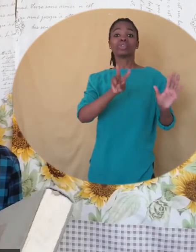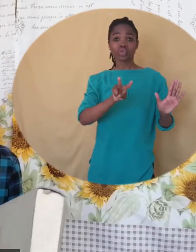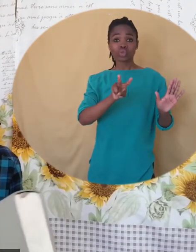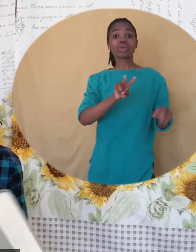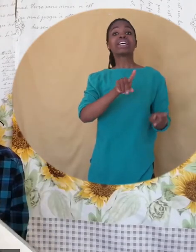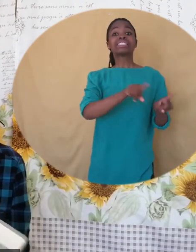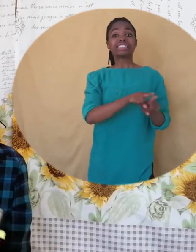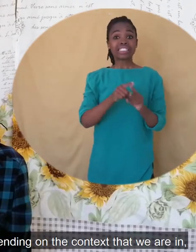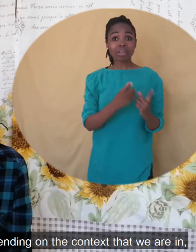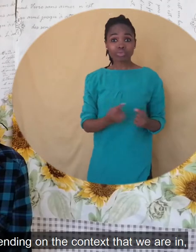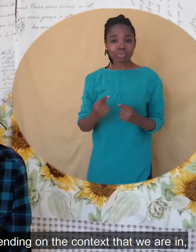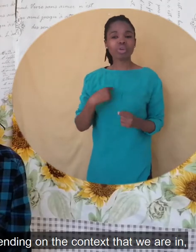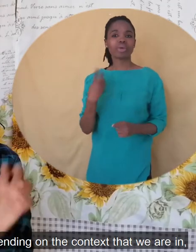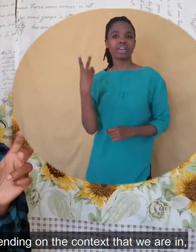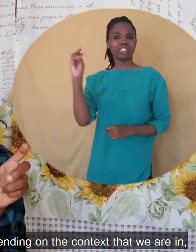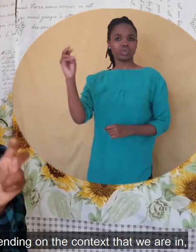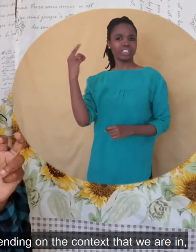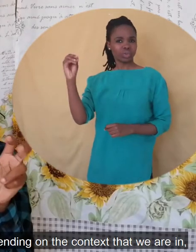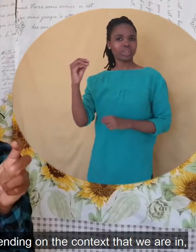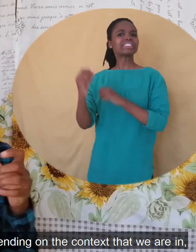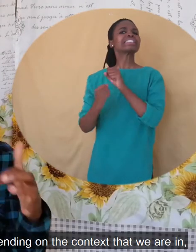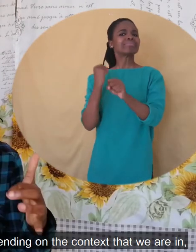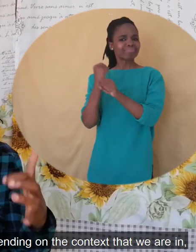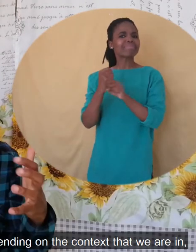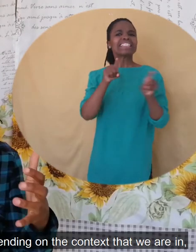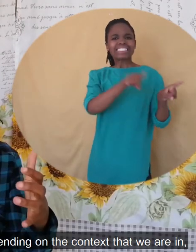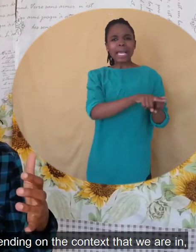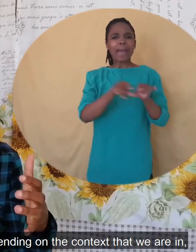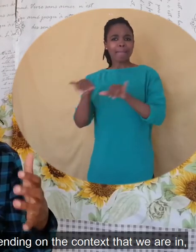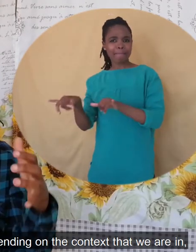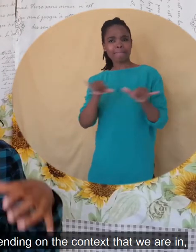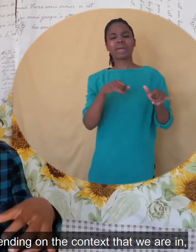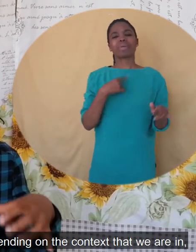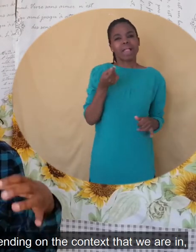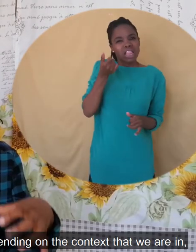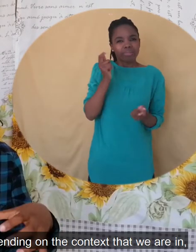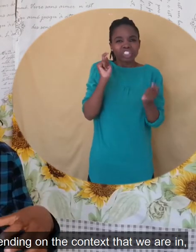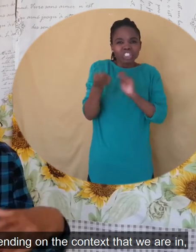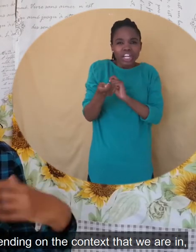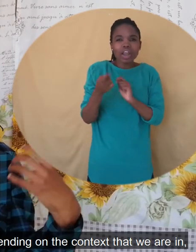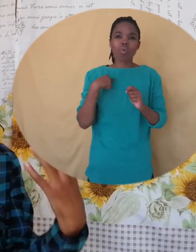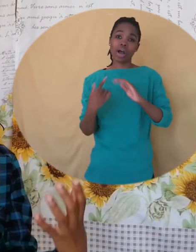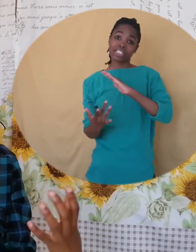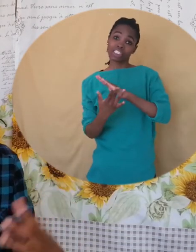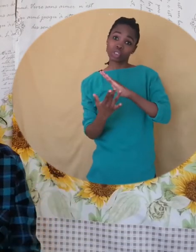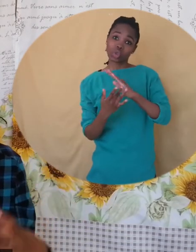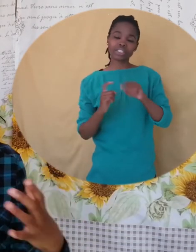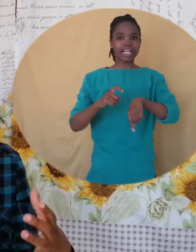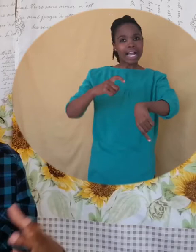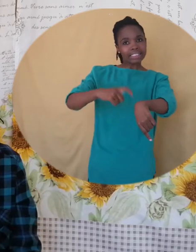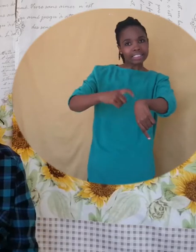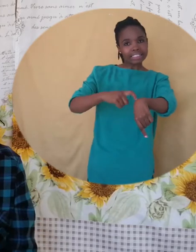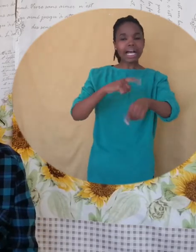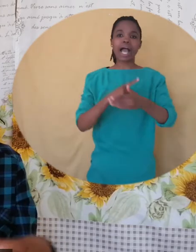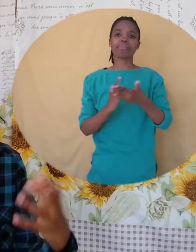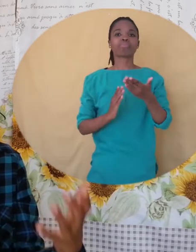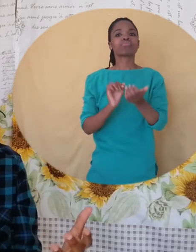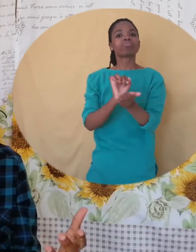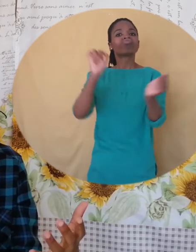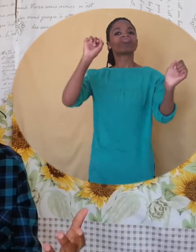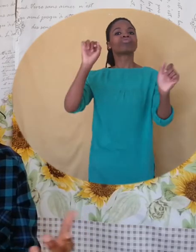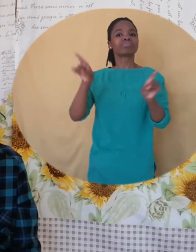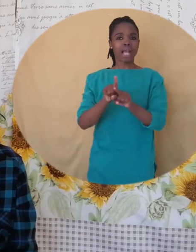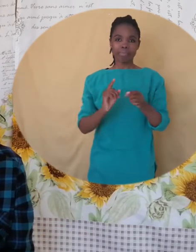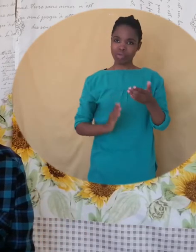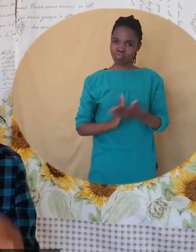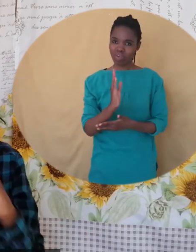relevant today. So perhaps maybe they've tweaked them a bit depending on the context that we're in, technology, society, our